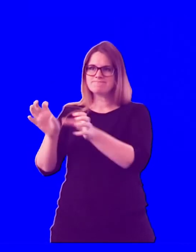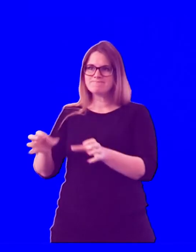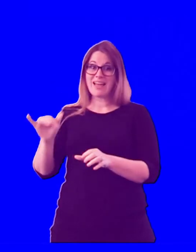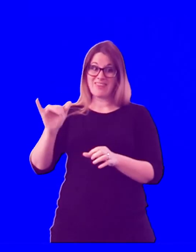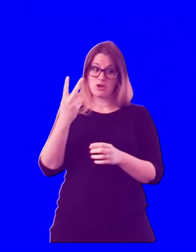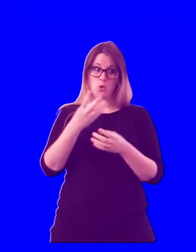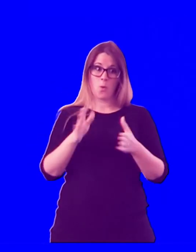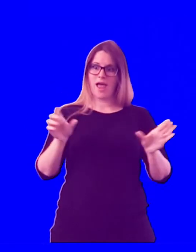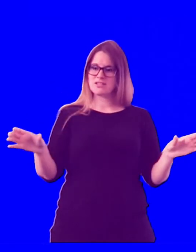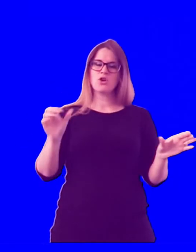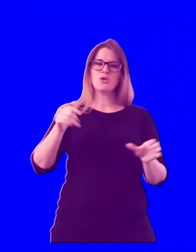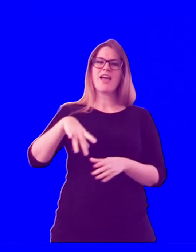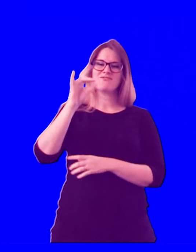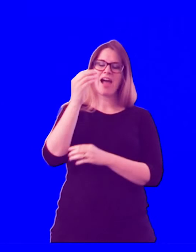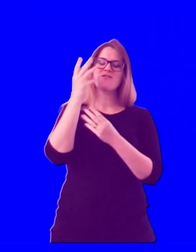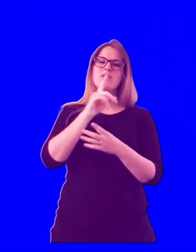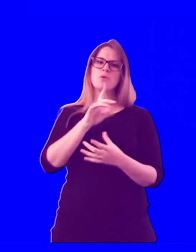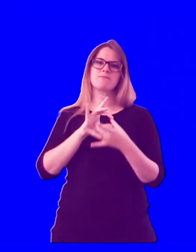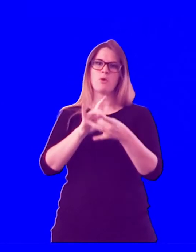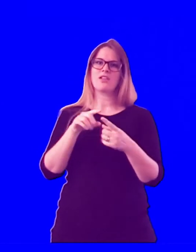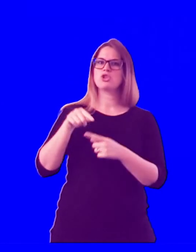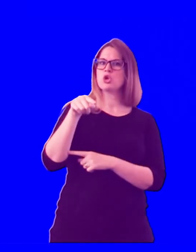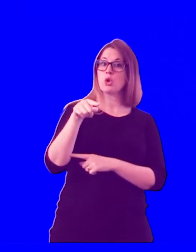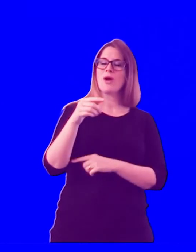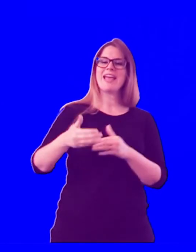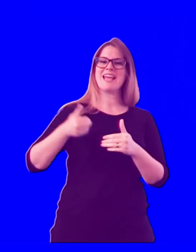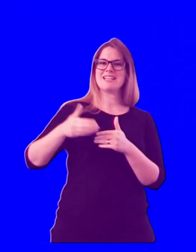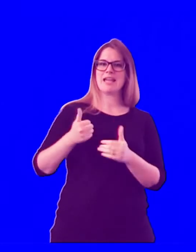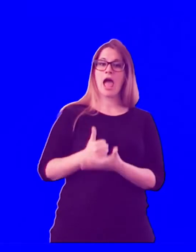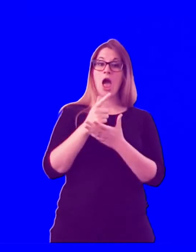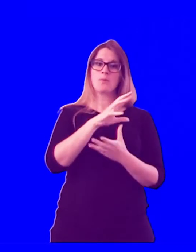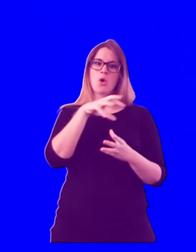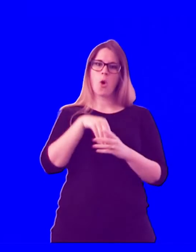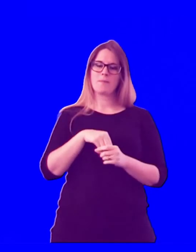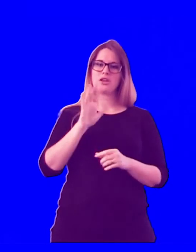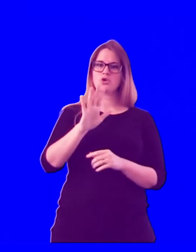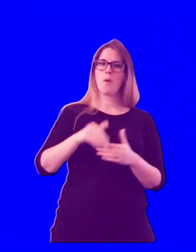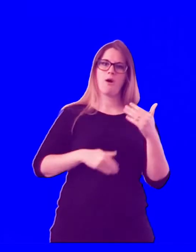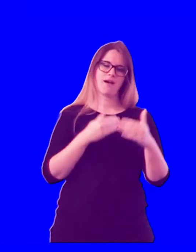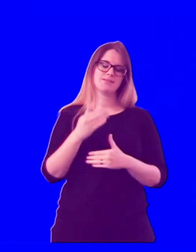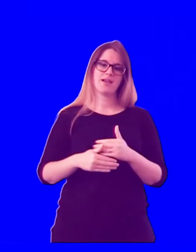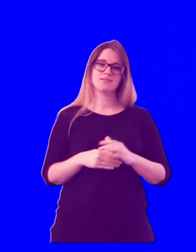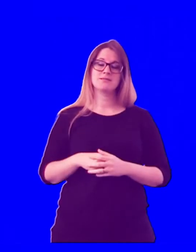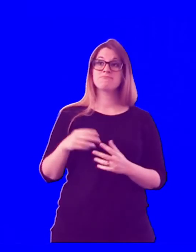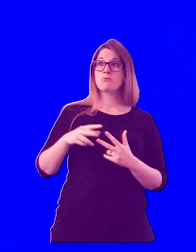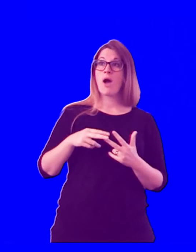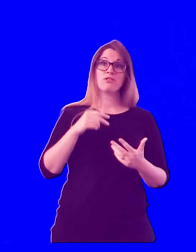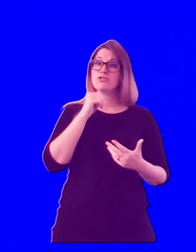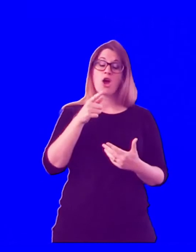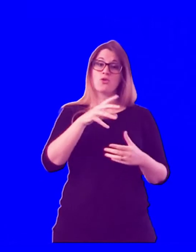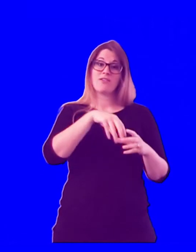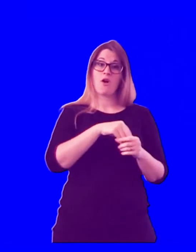ways, you can find the information that's relevant to you easily, helping you incorporate it into the process, whether or not you're in